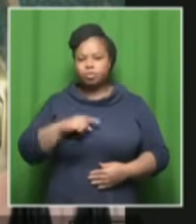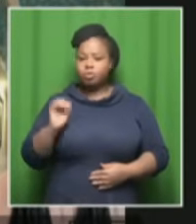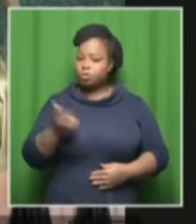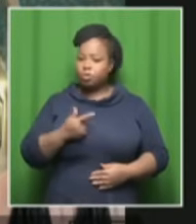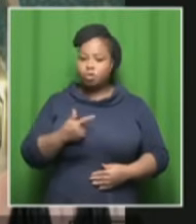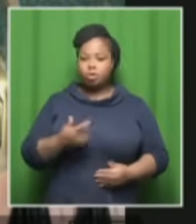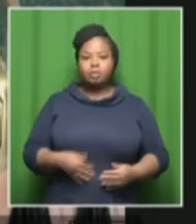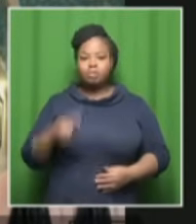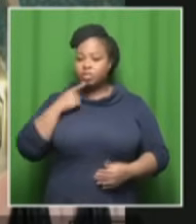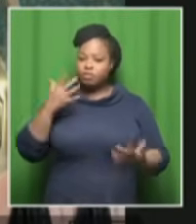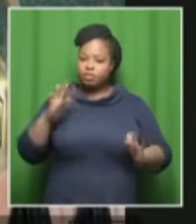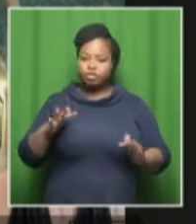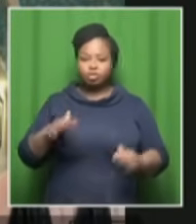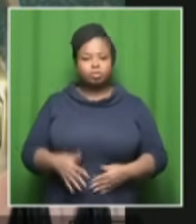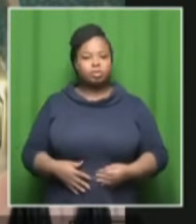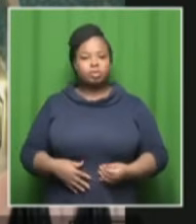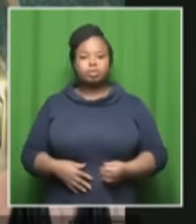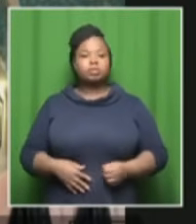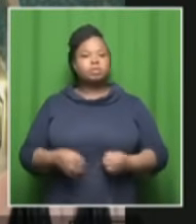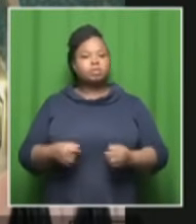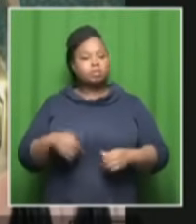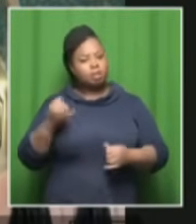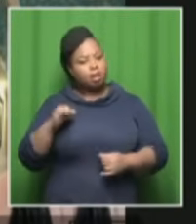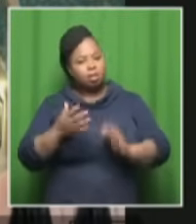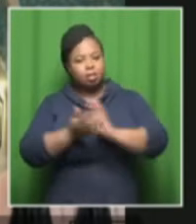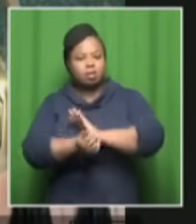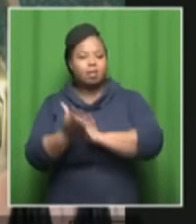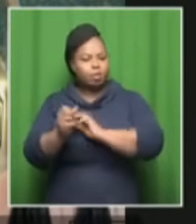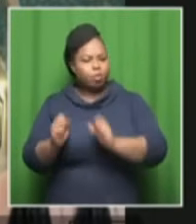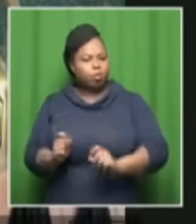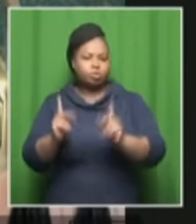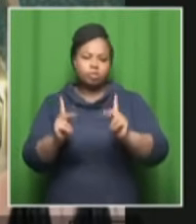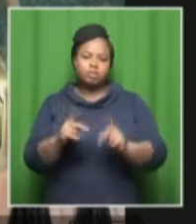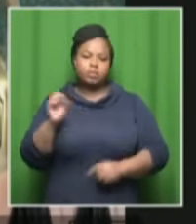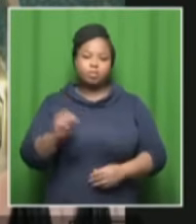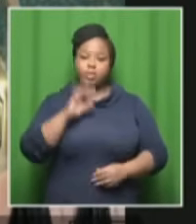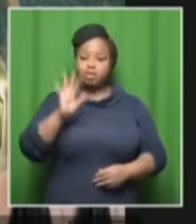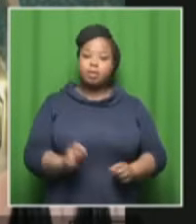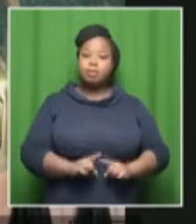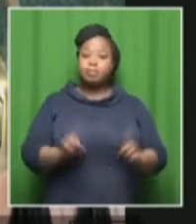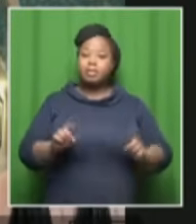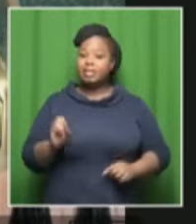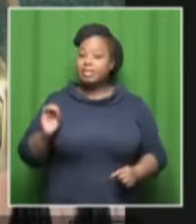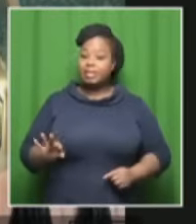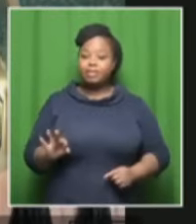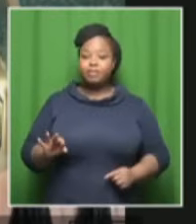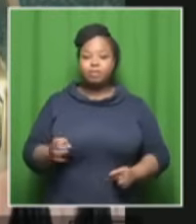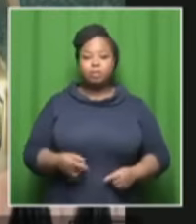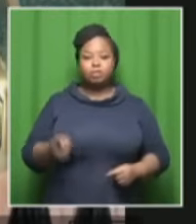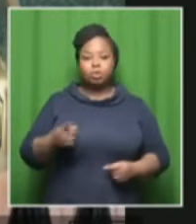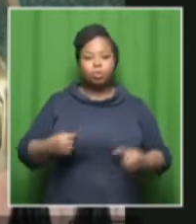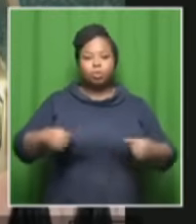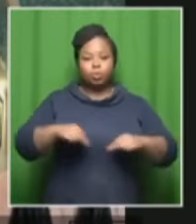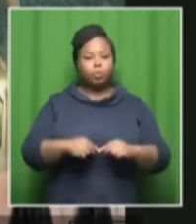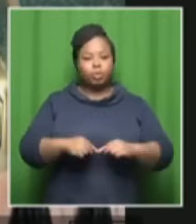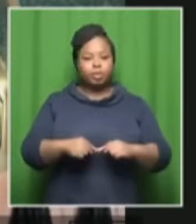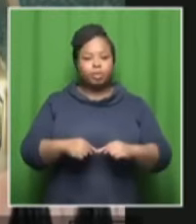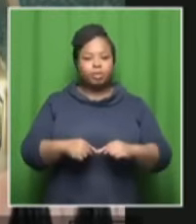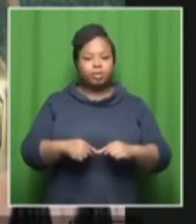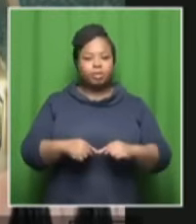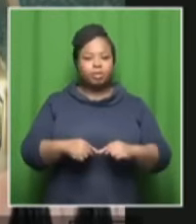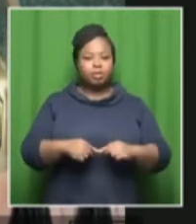Everybody else has mentioned, there's so much potential for South Africa. However, if we don't have the right knowledge, I think